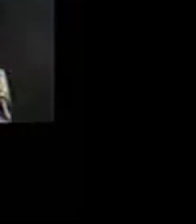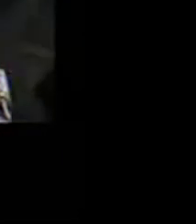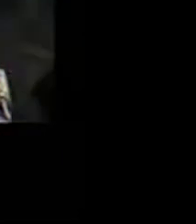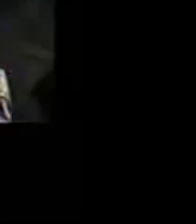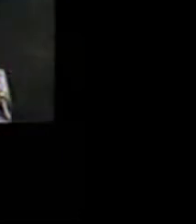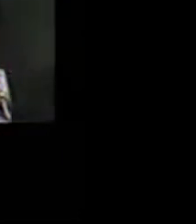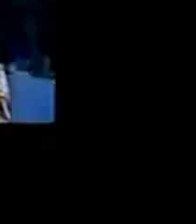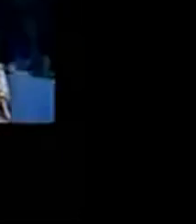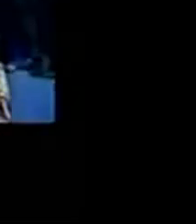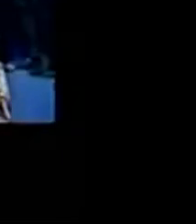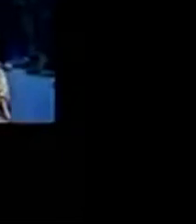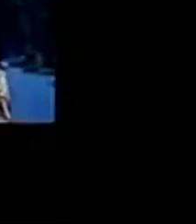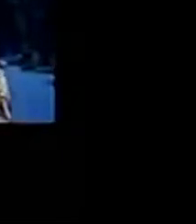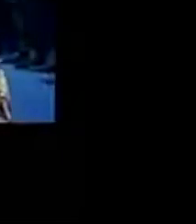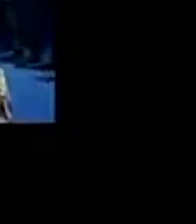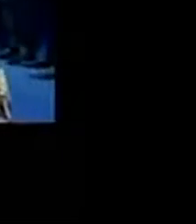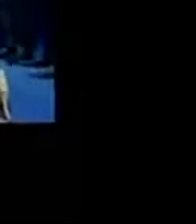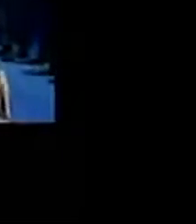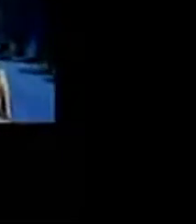or whatever